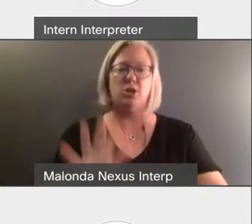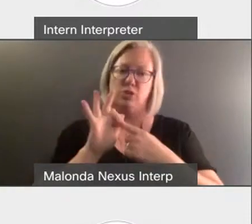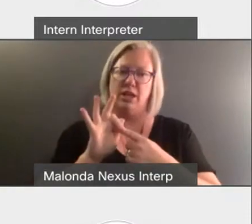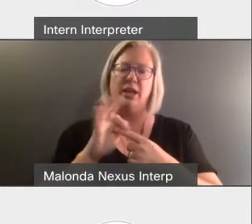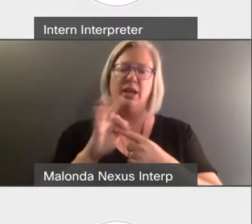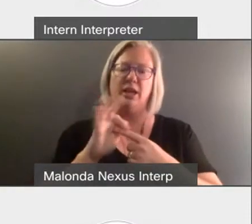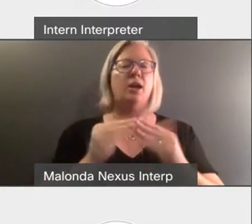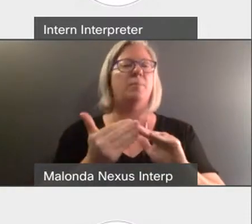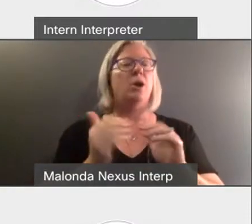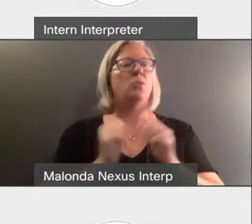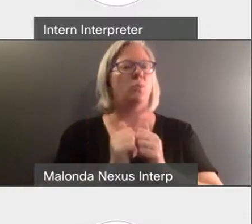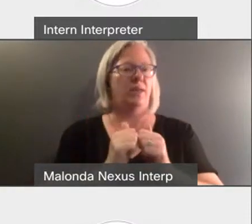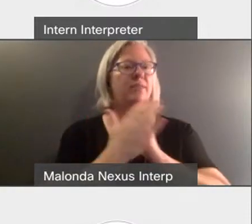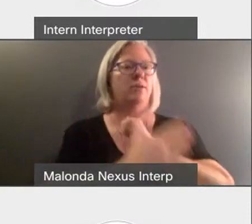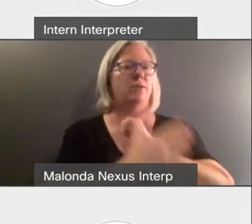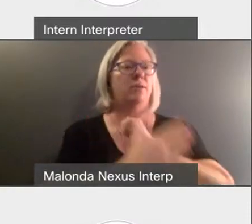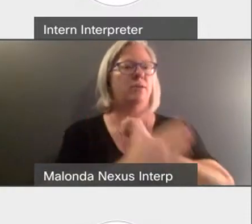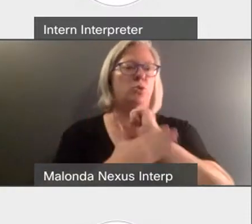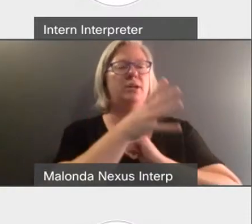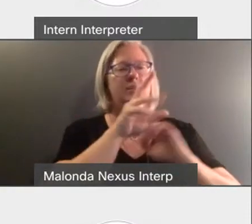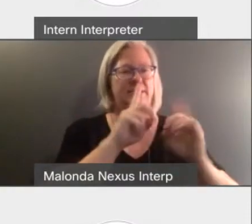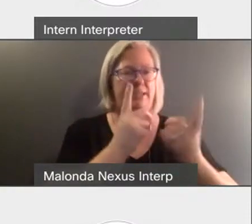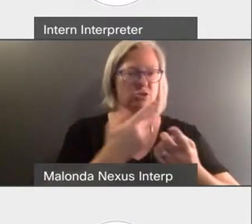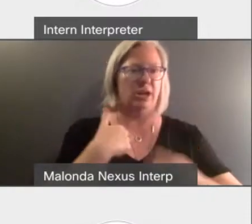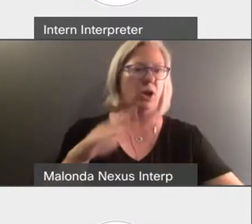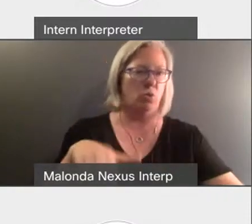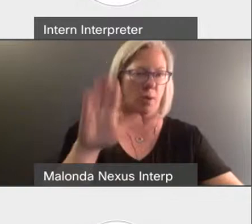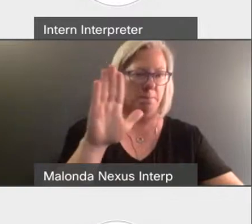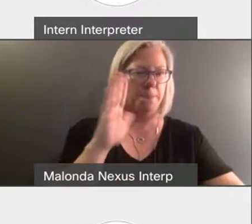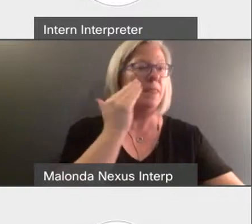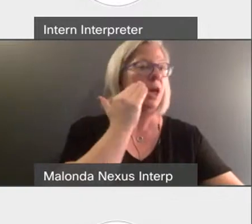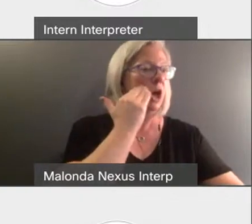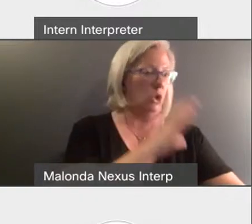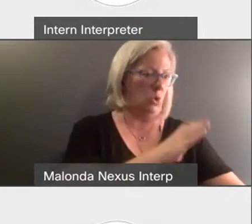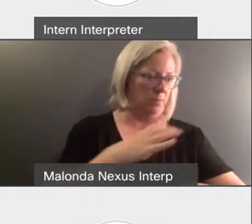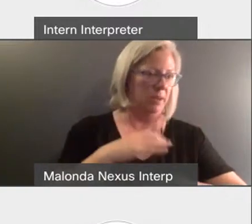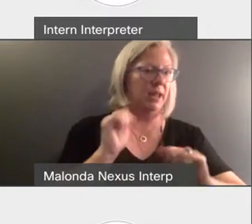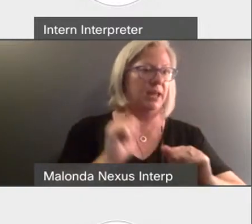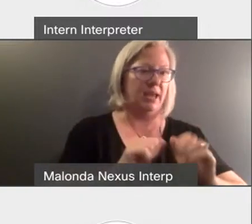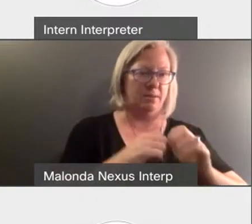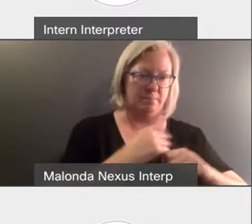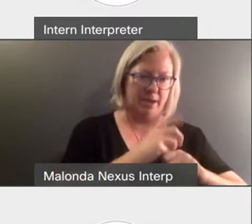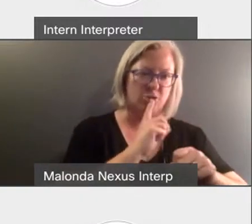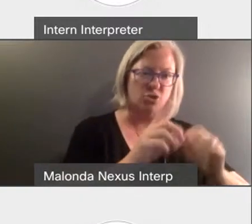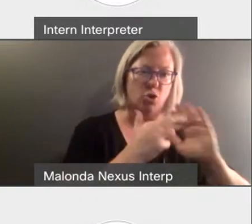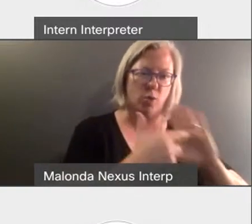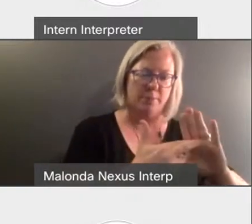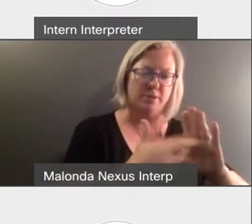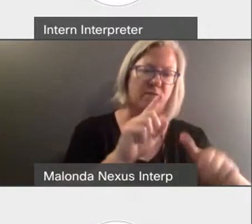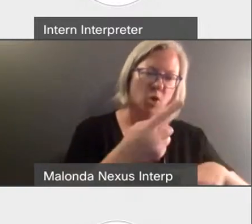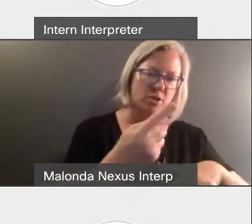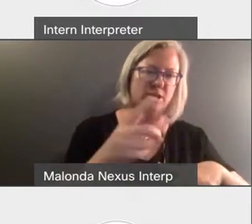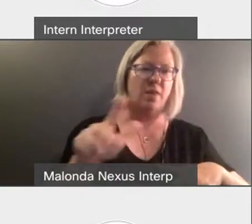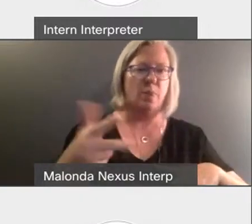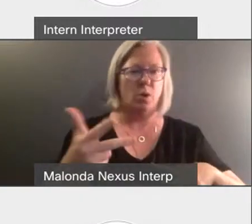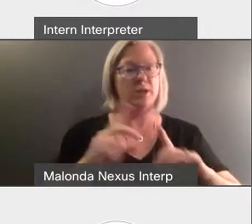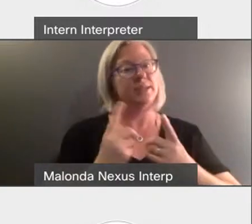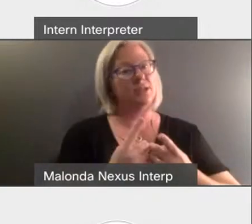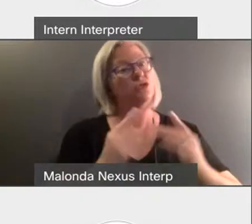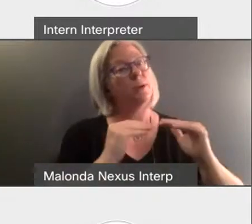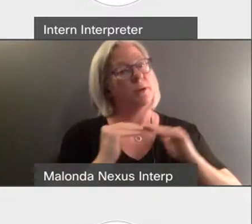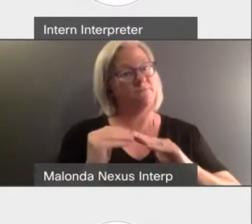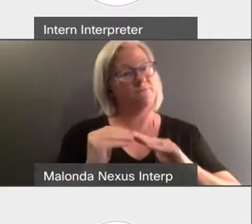needs of the first district where I grew up. I know that this committee can ensure the representation of both the first and third districts remains